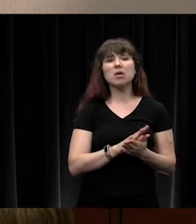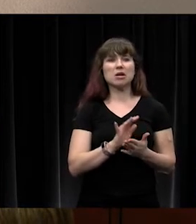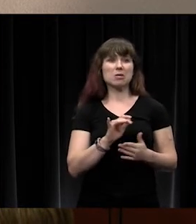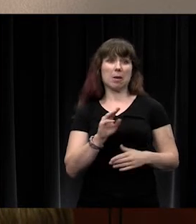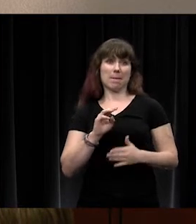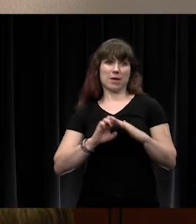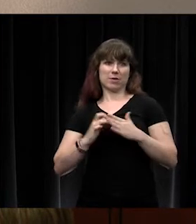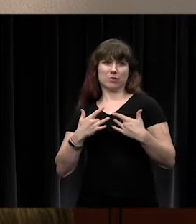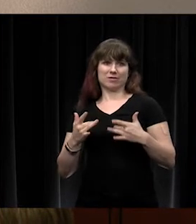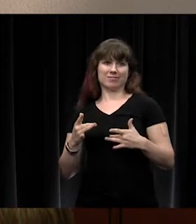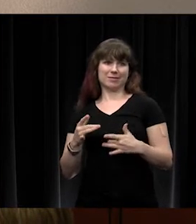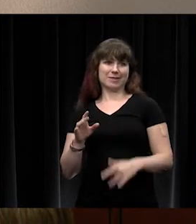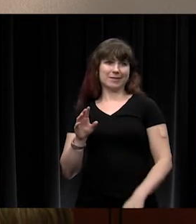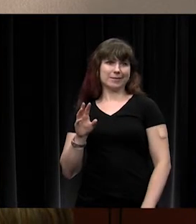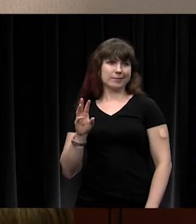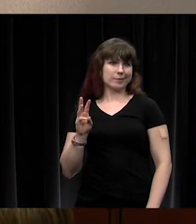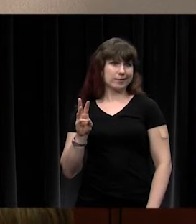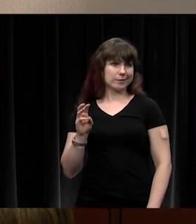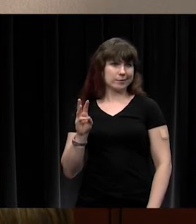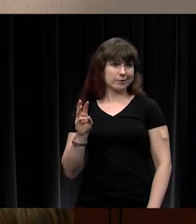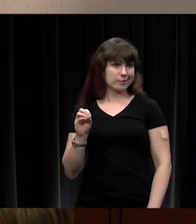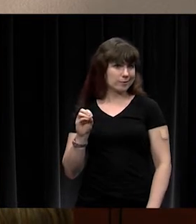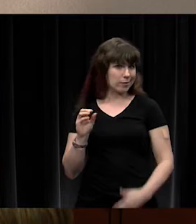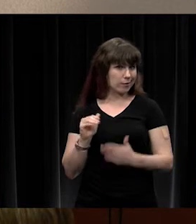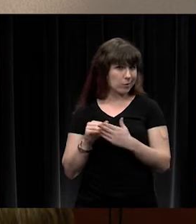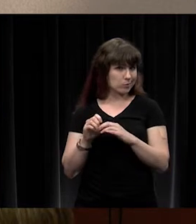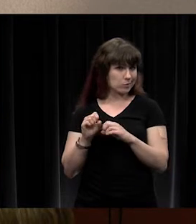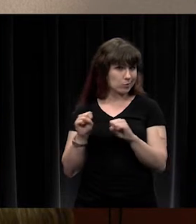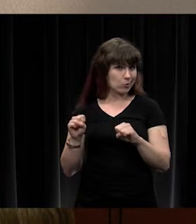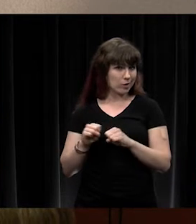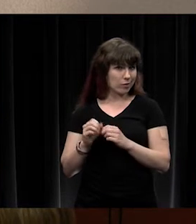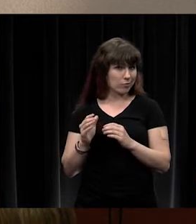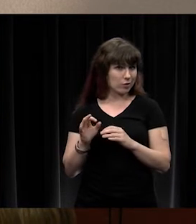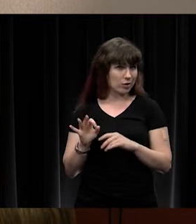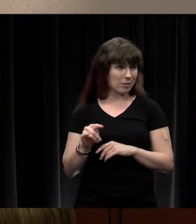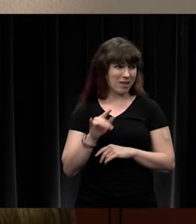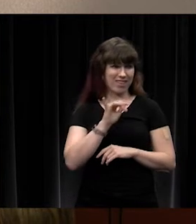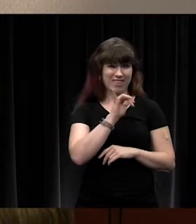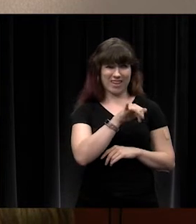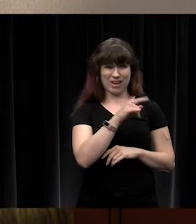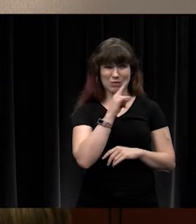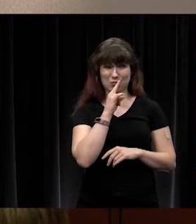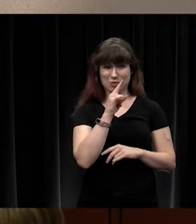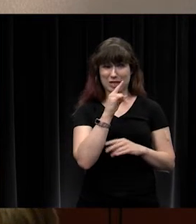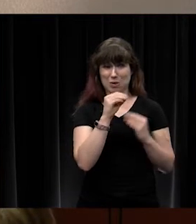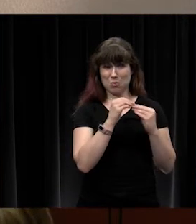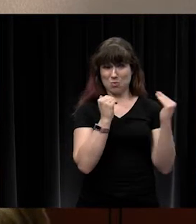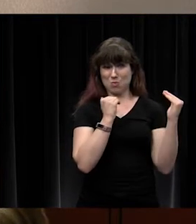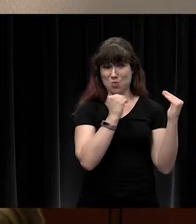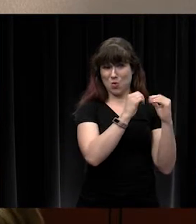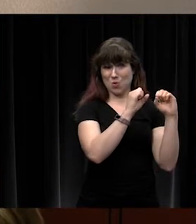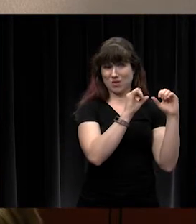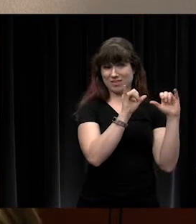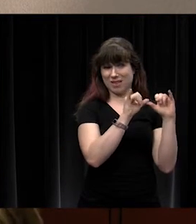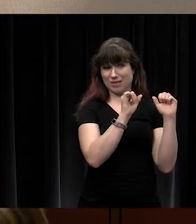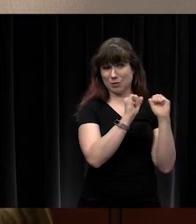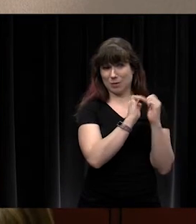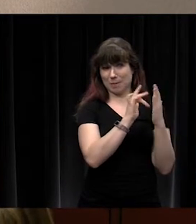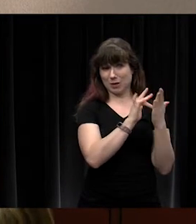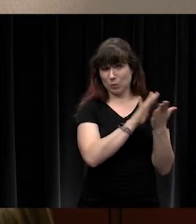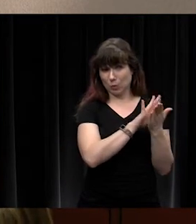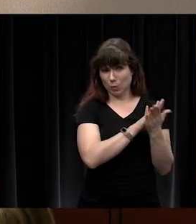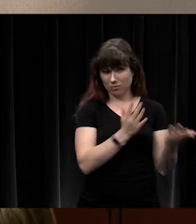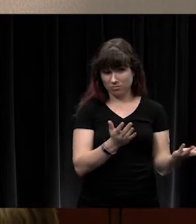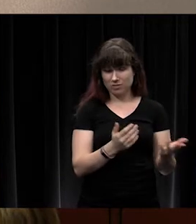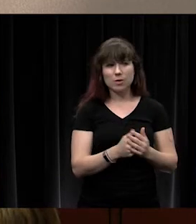is 96,000 square feet. So it's approaching halfway to being a middle school. So it's really, in dollar amount, it sounds like a large amount,